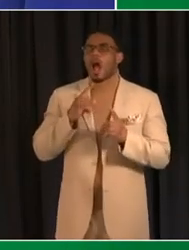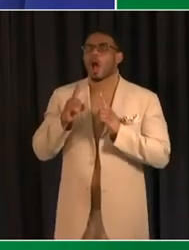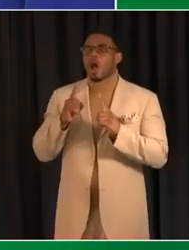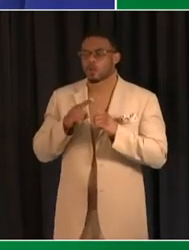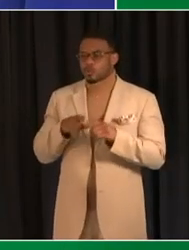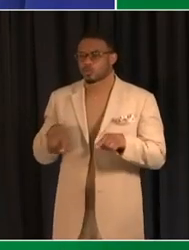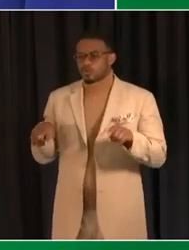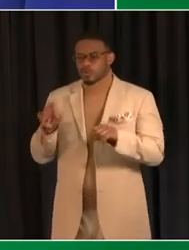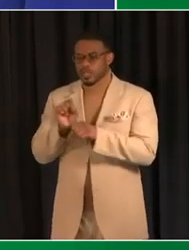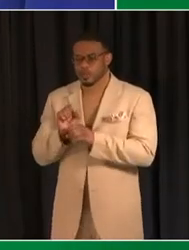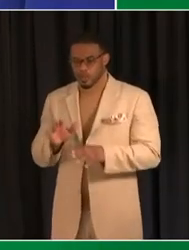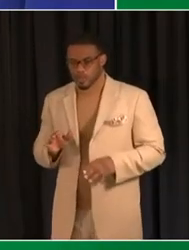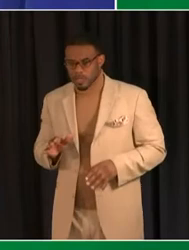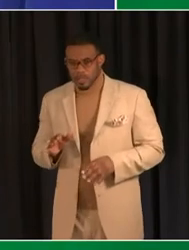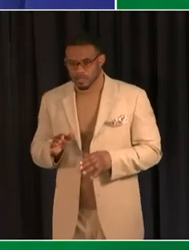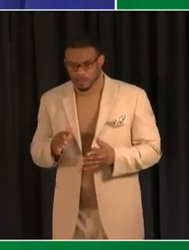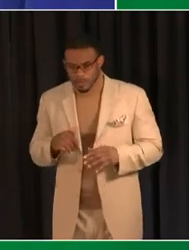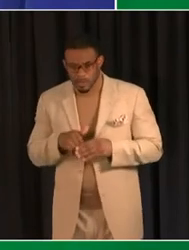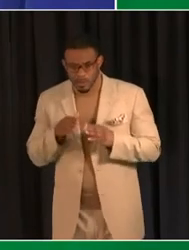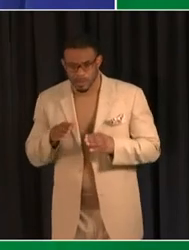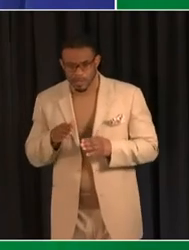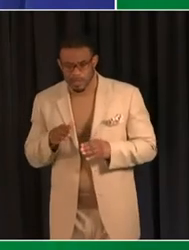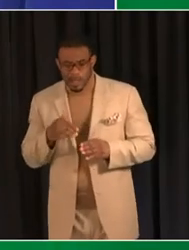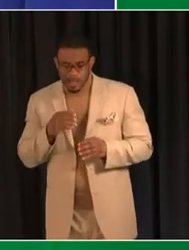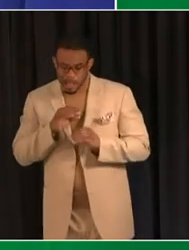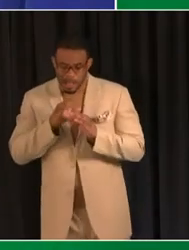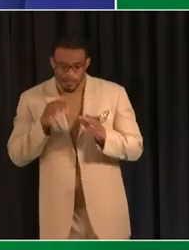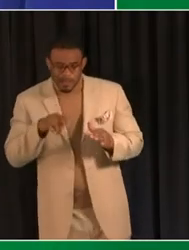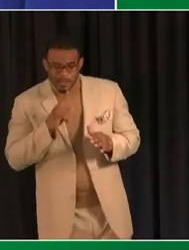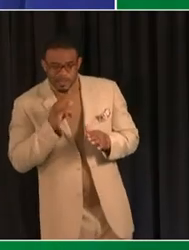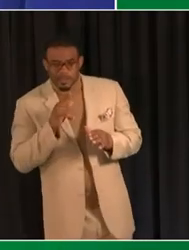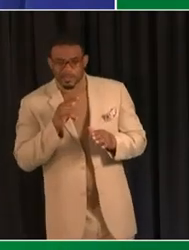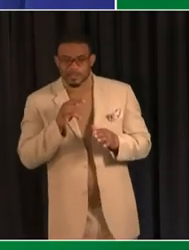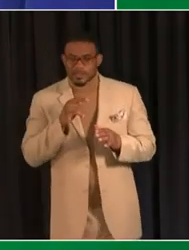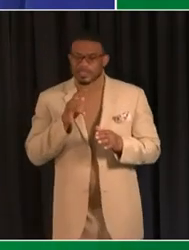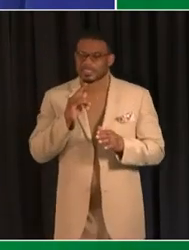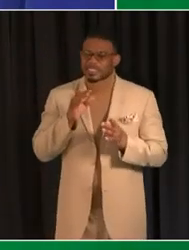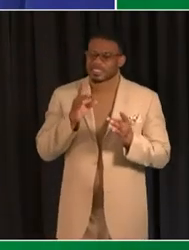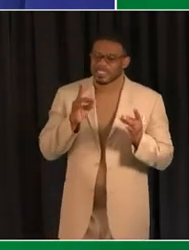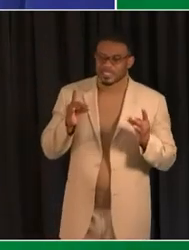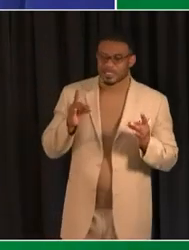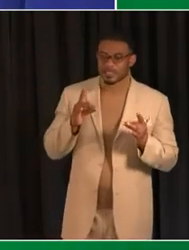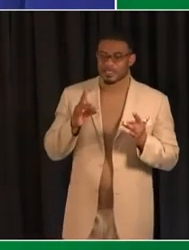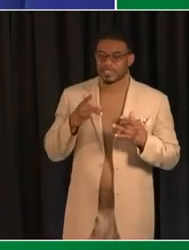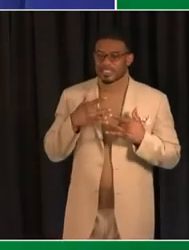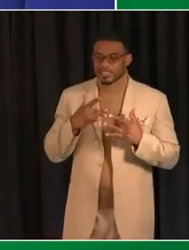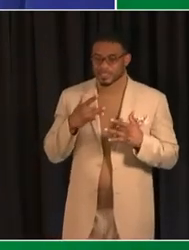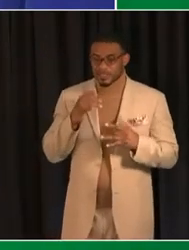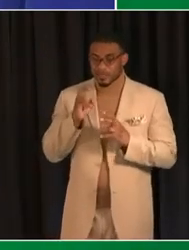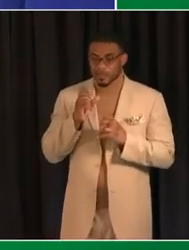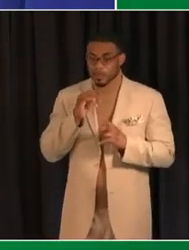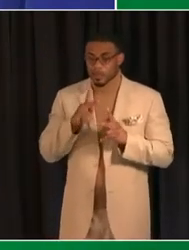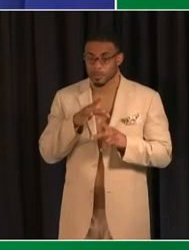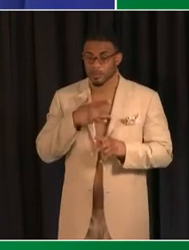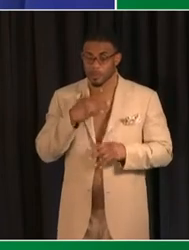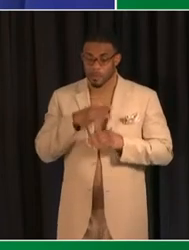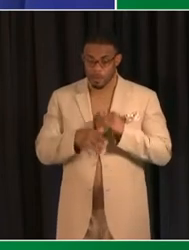on how to talk to employees in a way, because obviously these are sensitive issues, and want people to